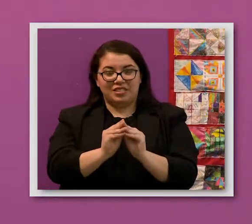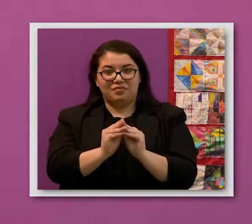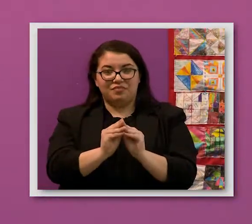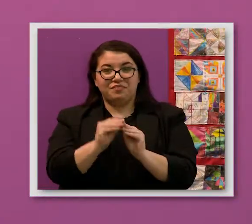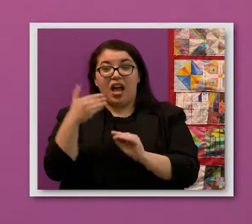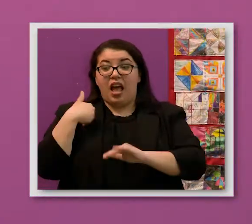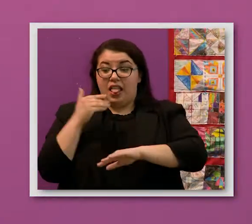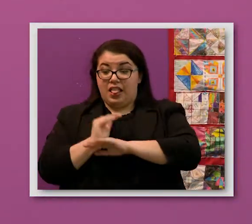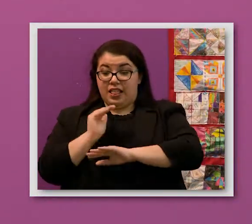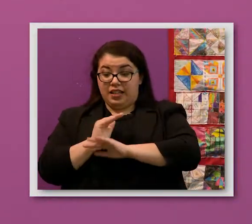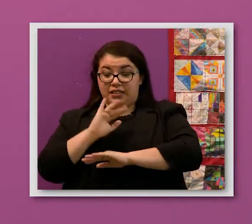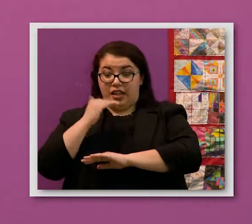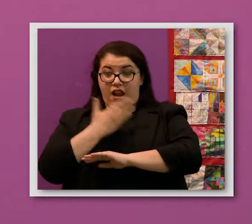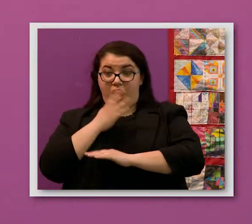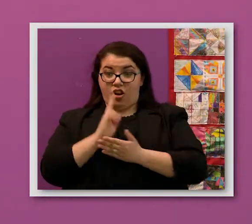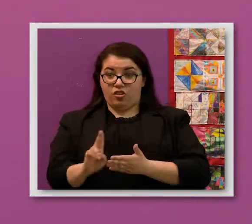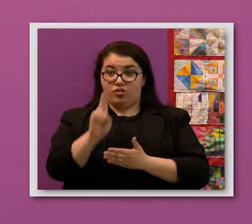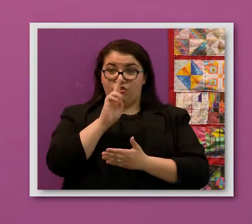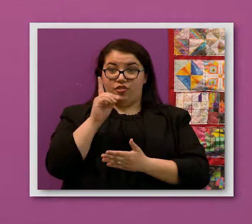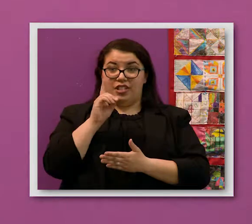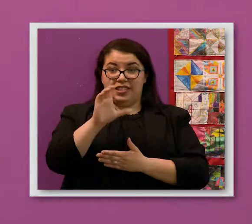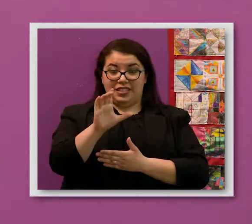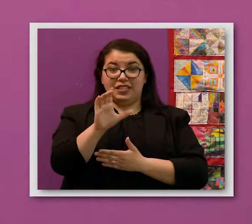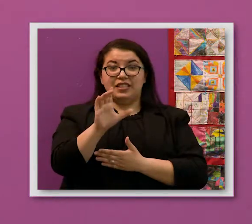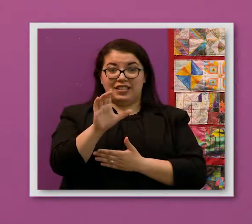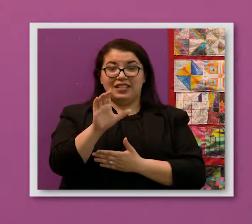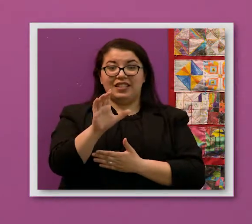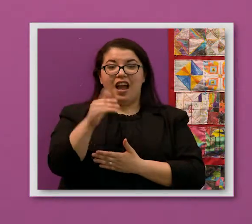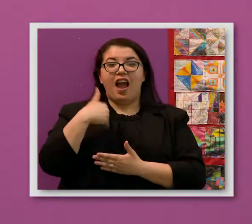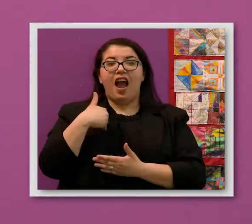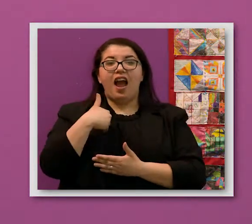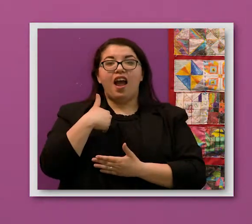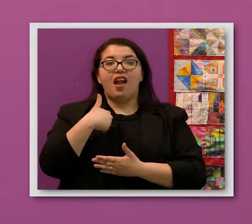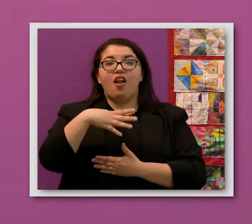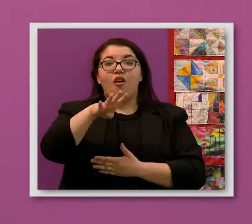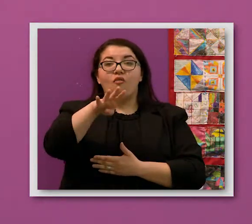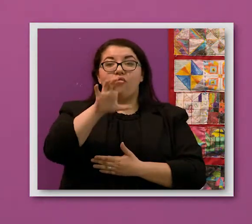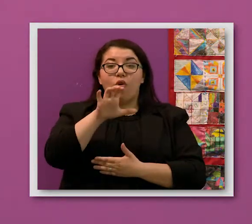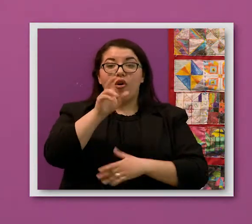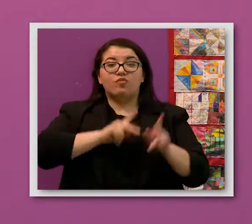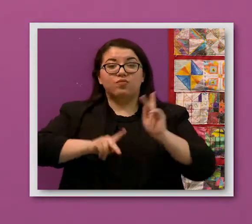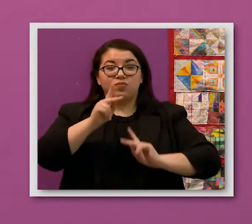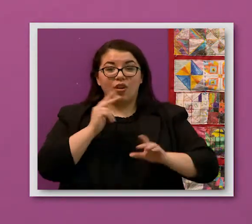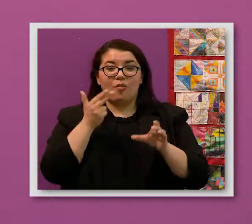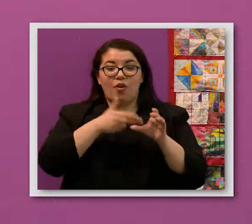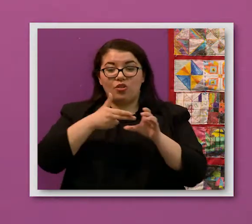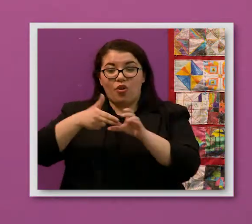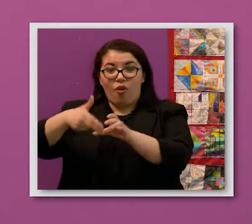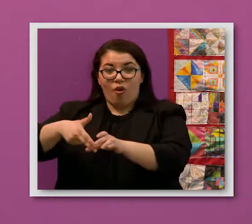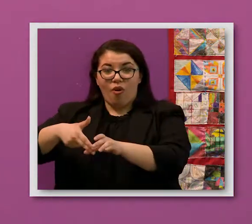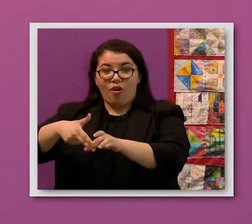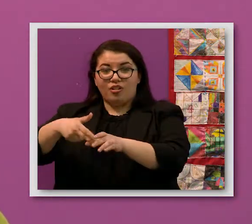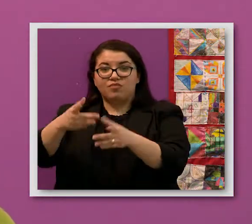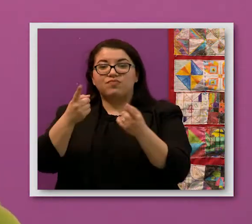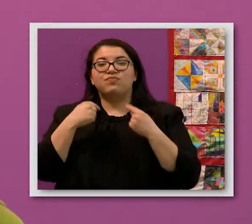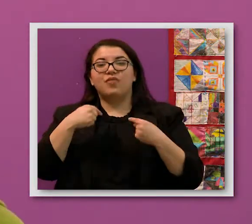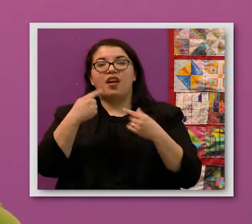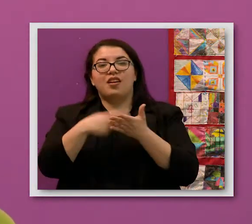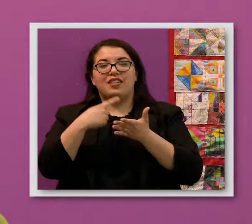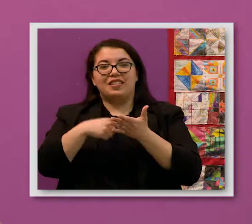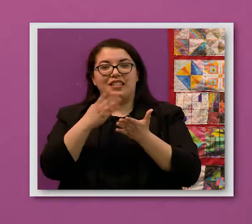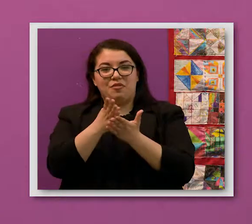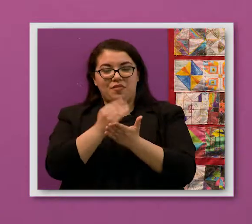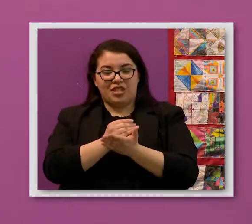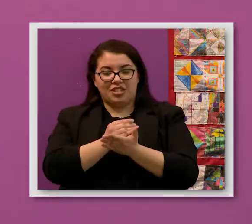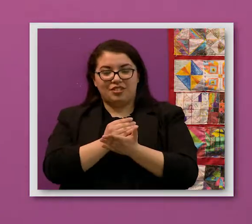our University of the District of Columbia, where 400 neighbors joined us to talk about the budget.